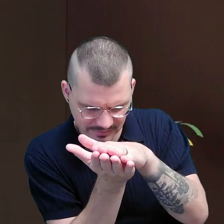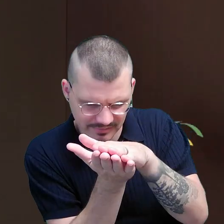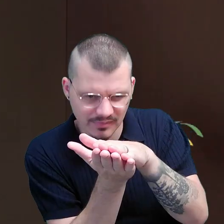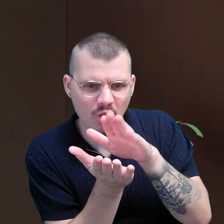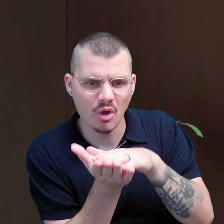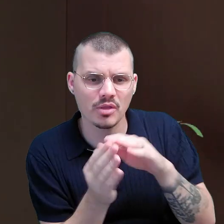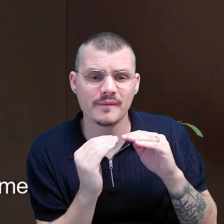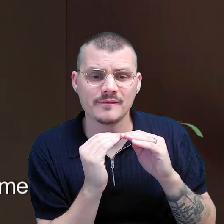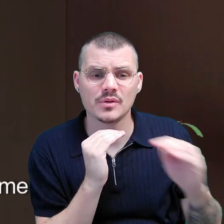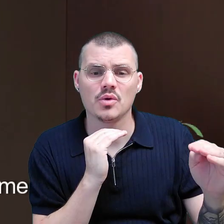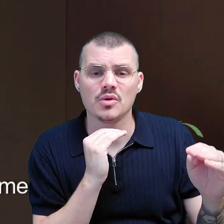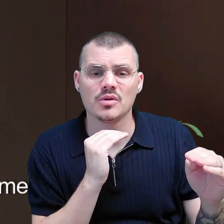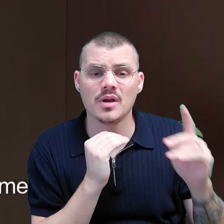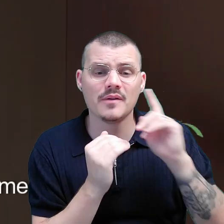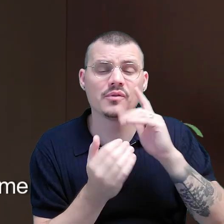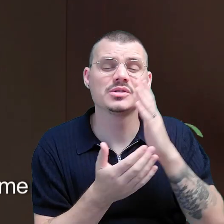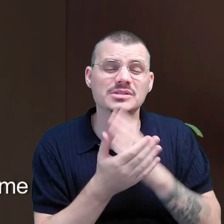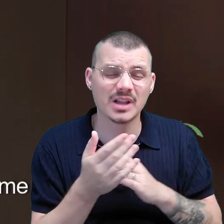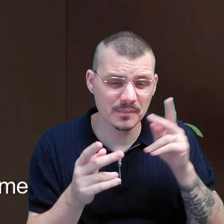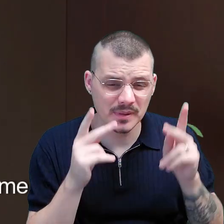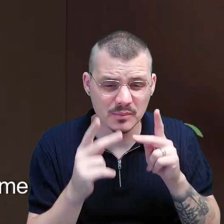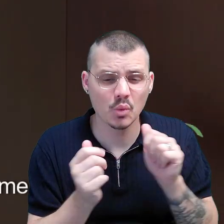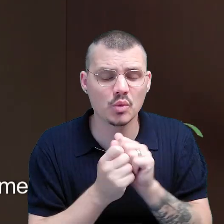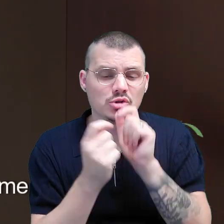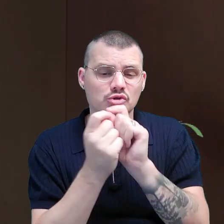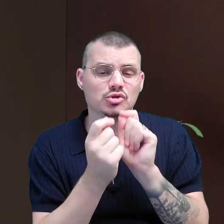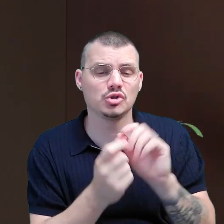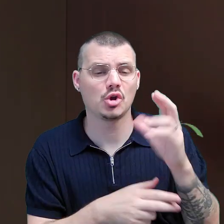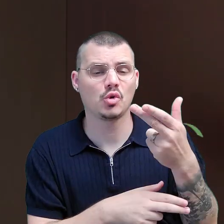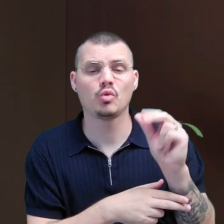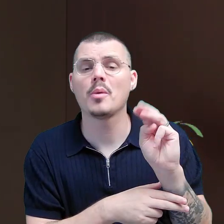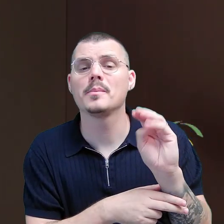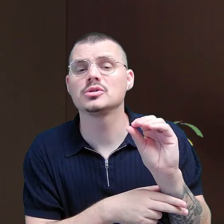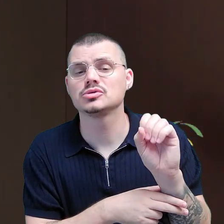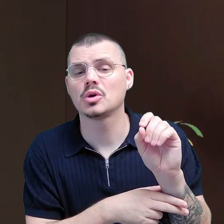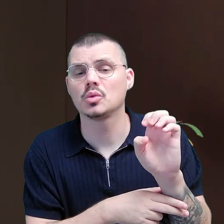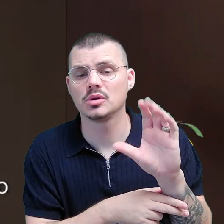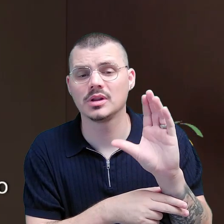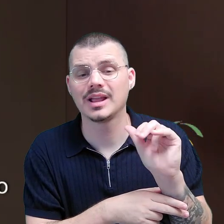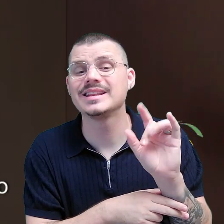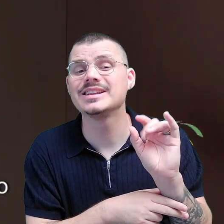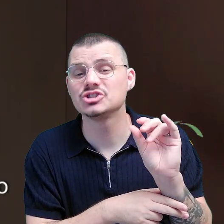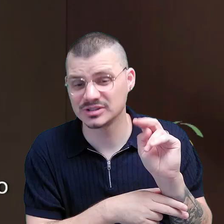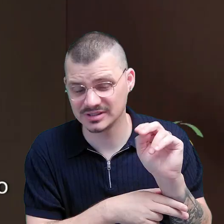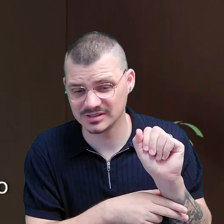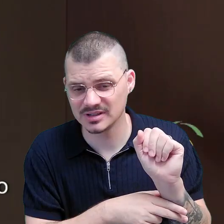floor. For some people with certain chromosome conditions,